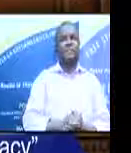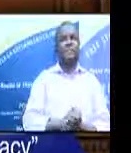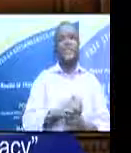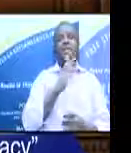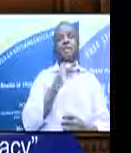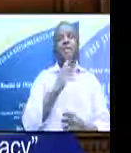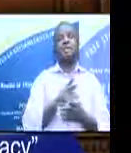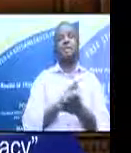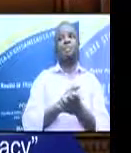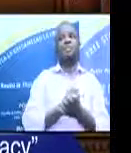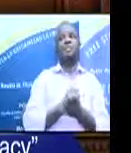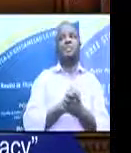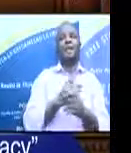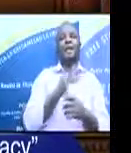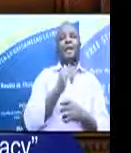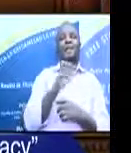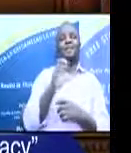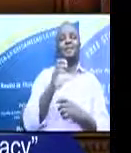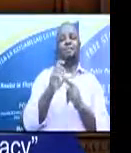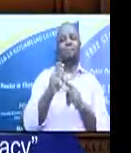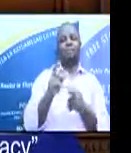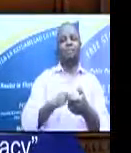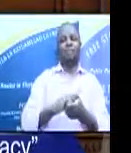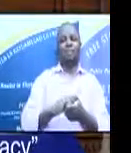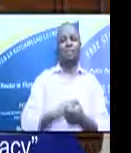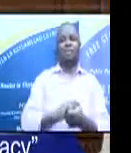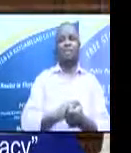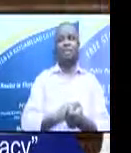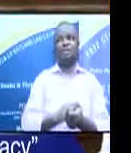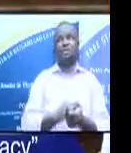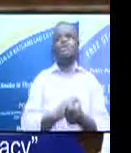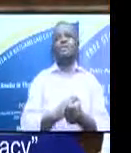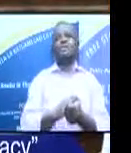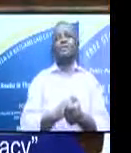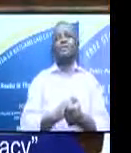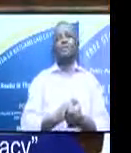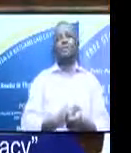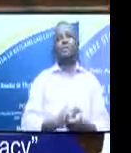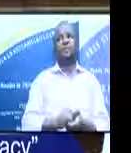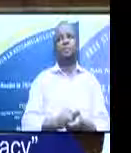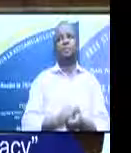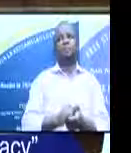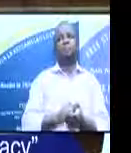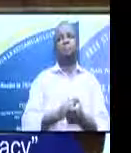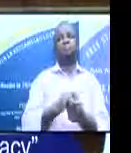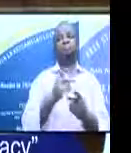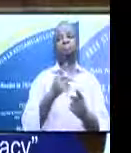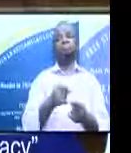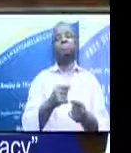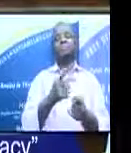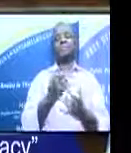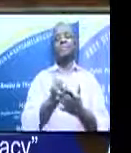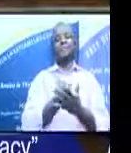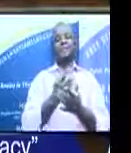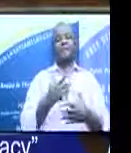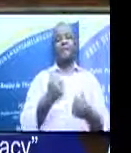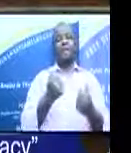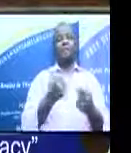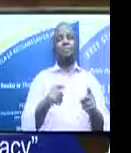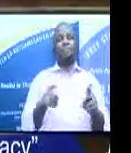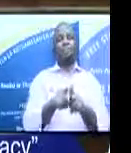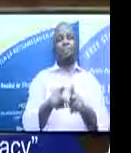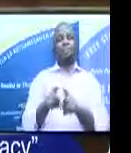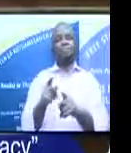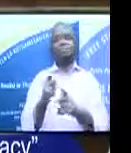Honorable Speaker, the African National Congress has made health a top priority for all South